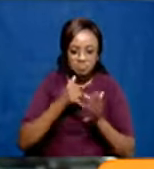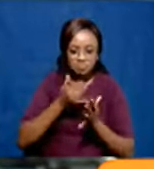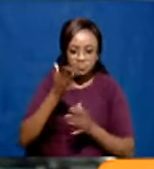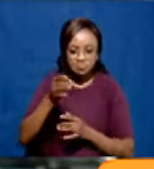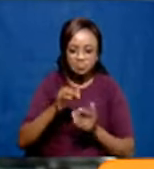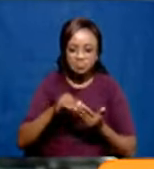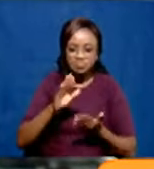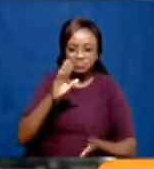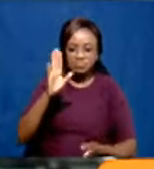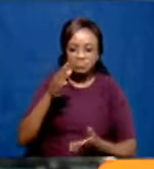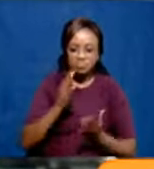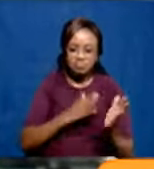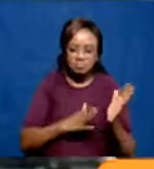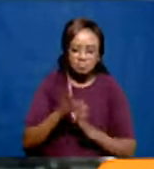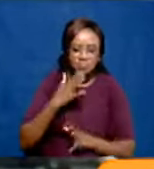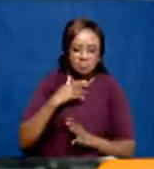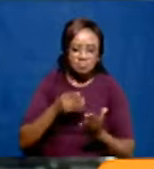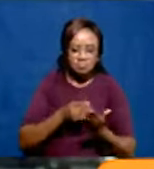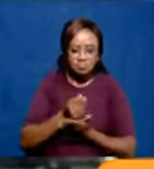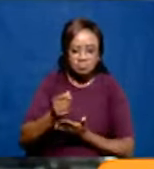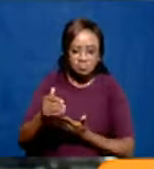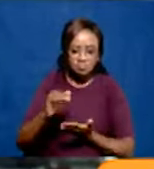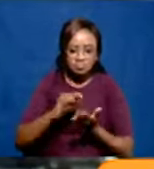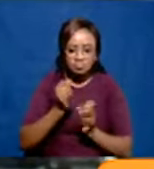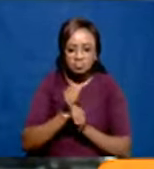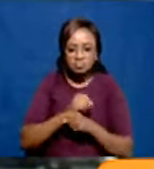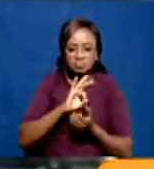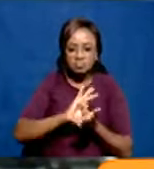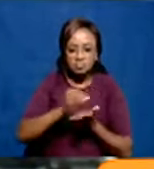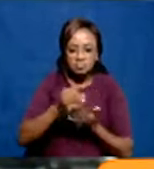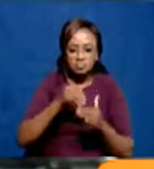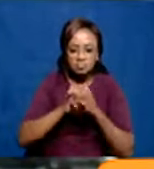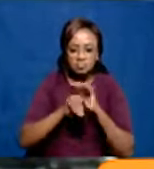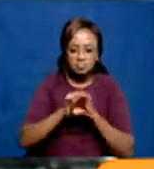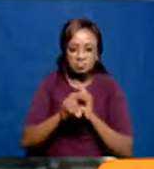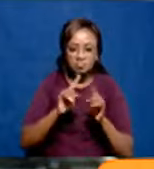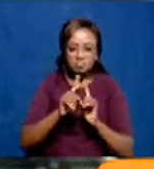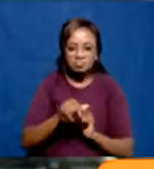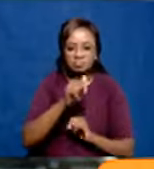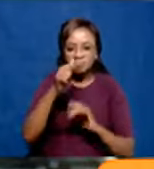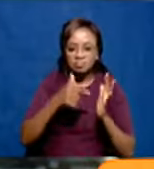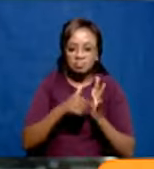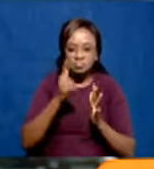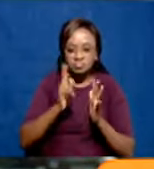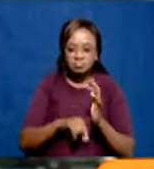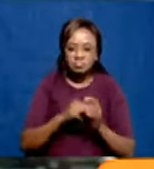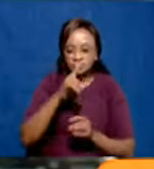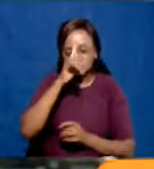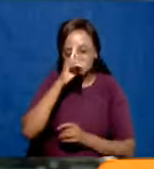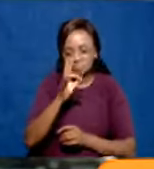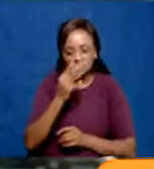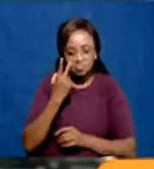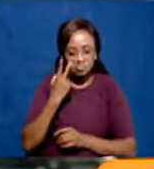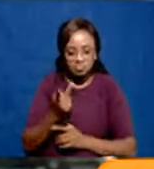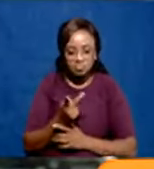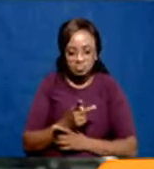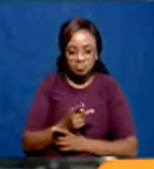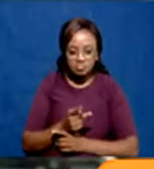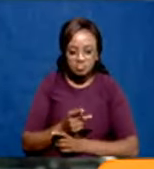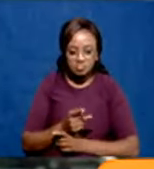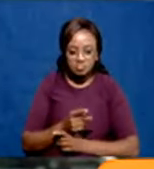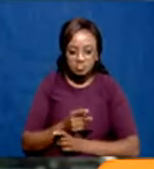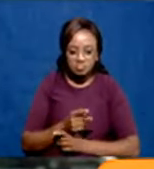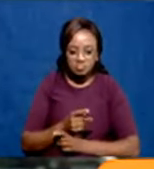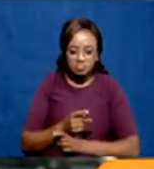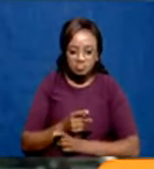propagation to pilfer funds, to actually make funds go to the private sector. The other thing that is also very critical here is that we have